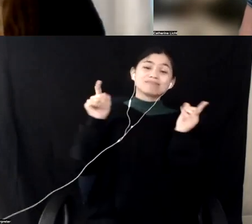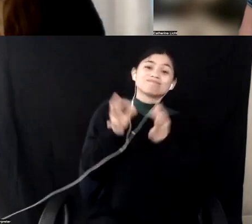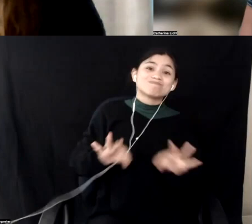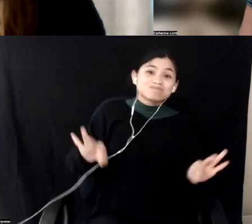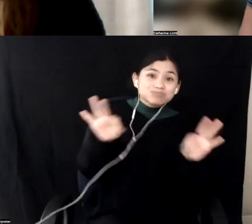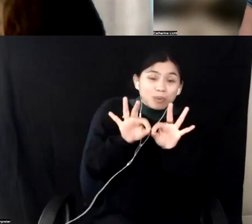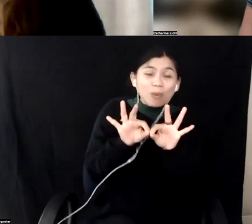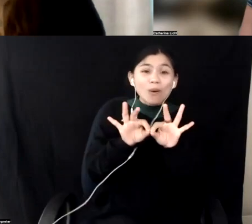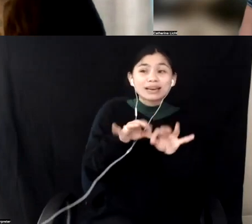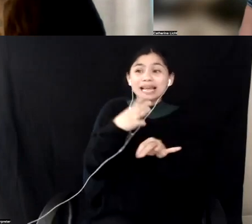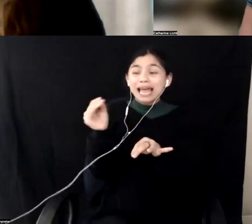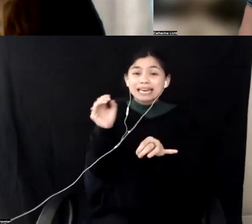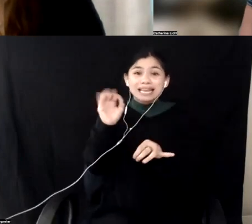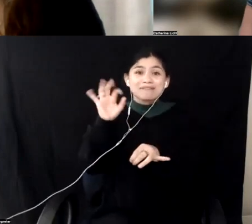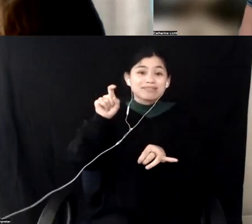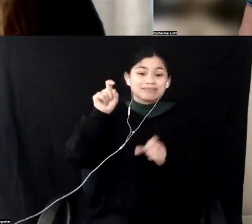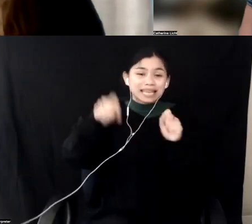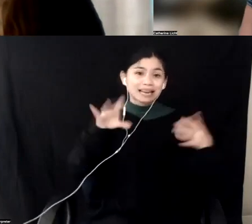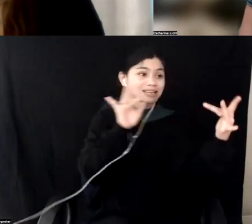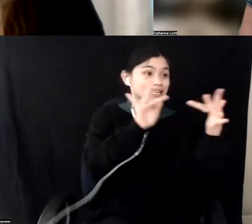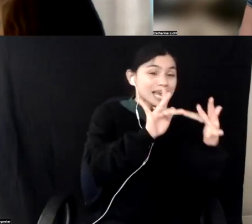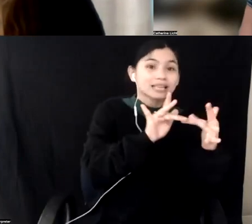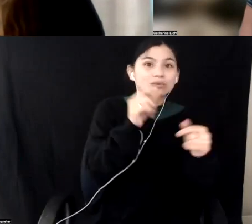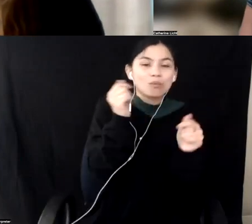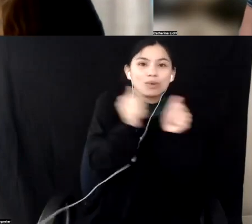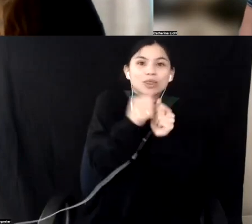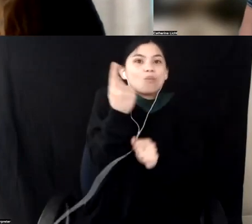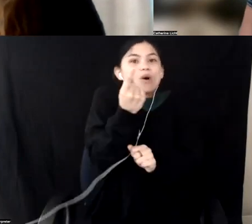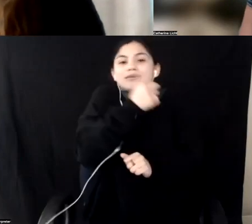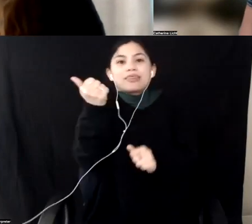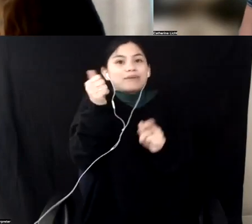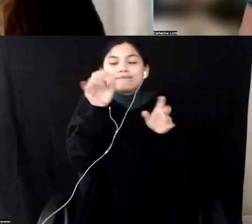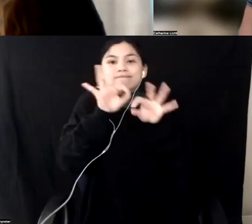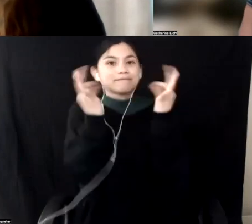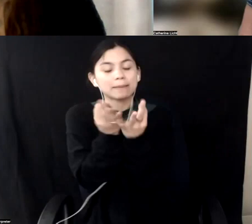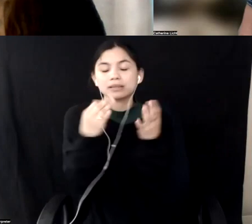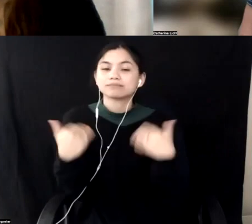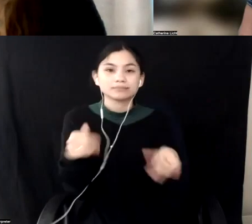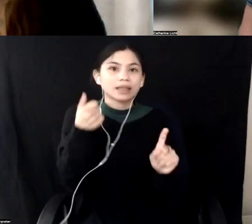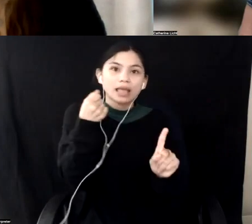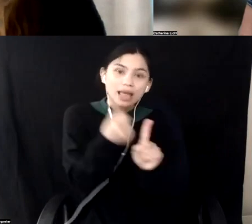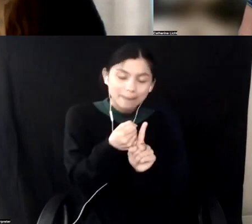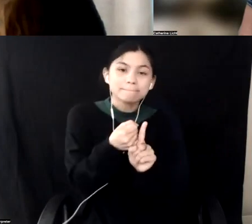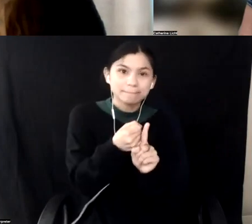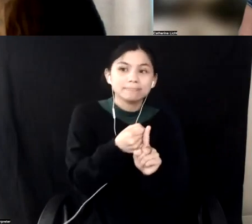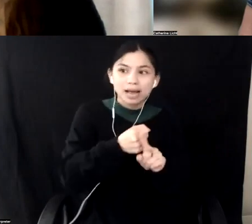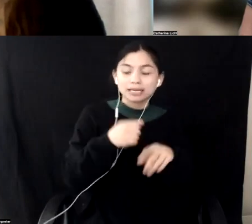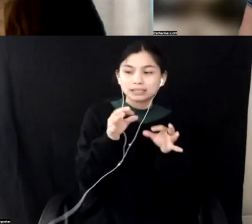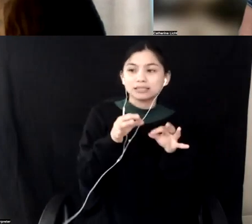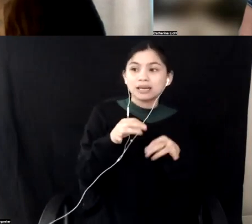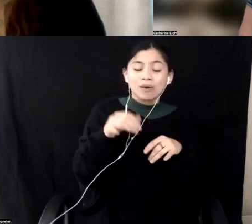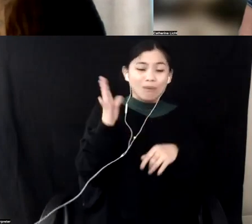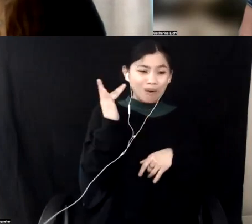connect even with one other family. It does make a difference because sometimes that isolation